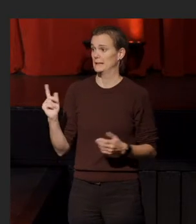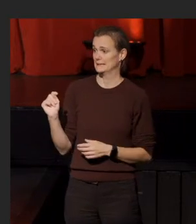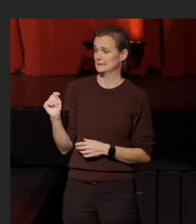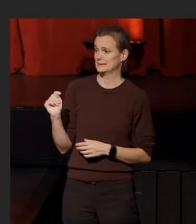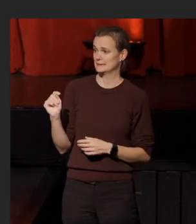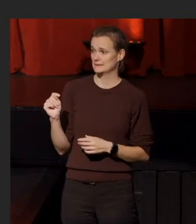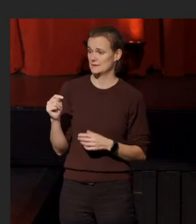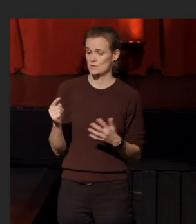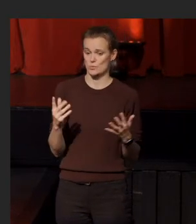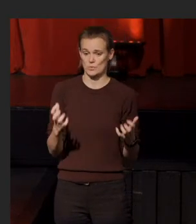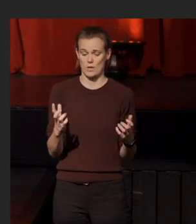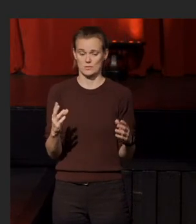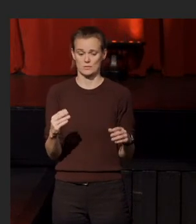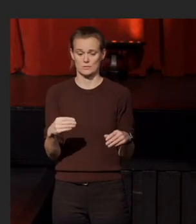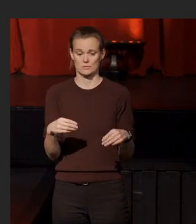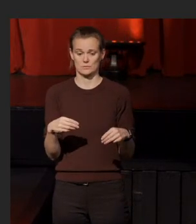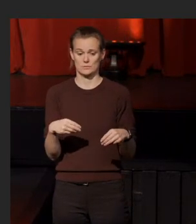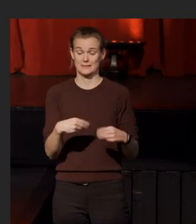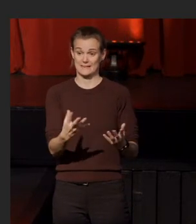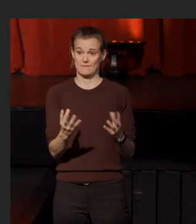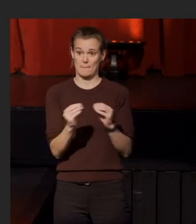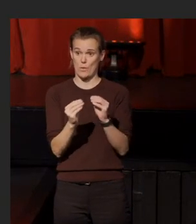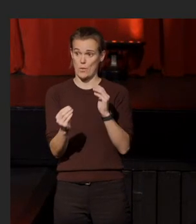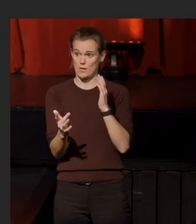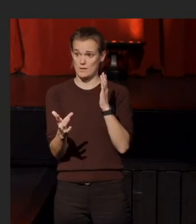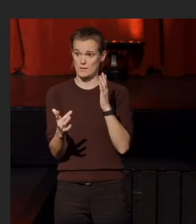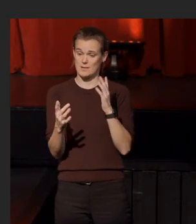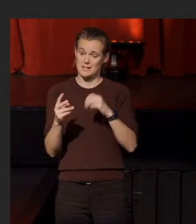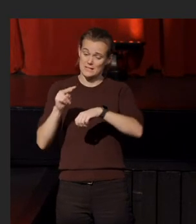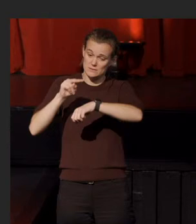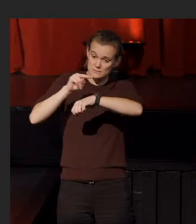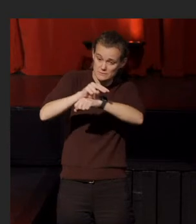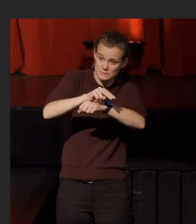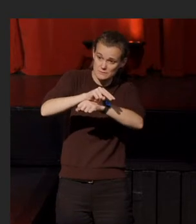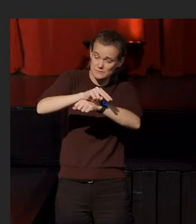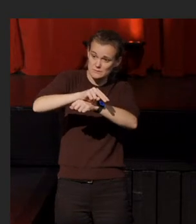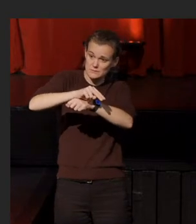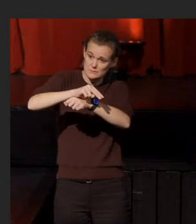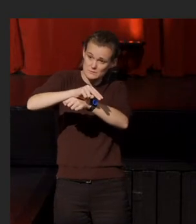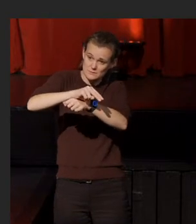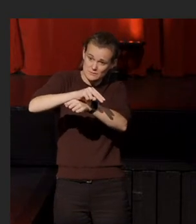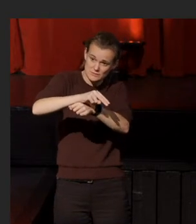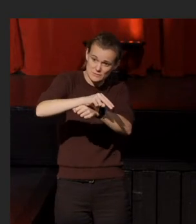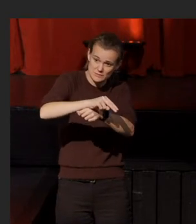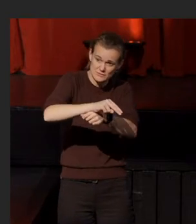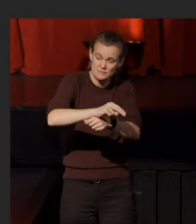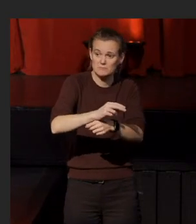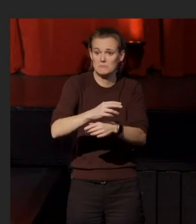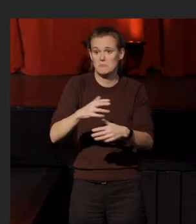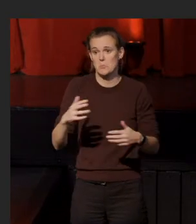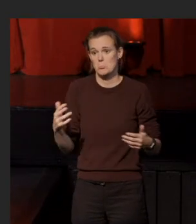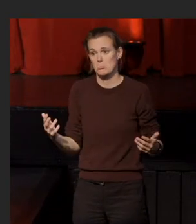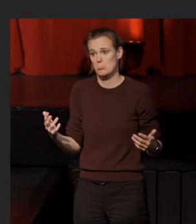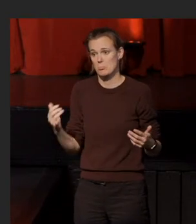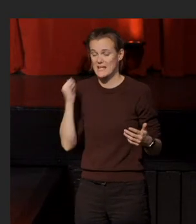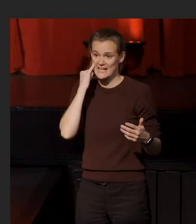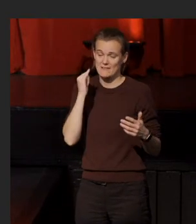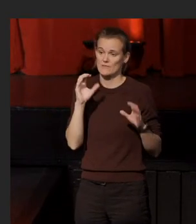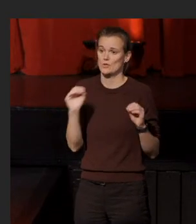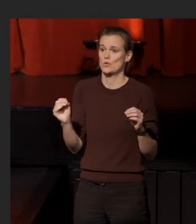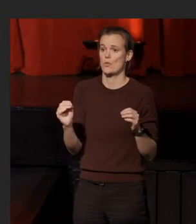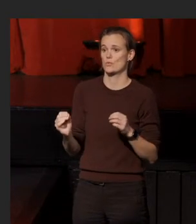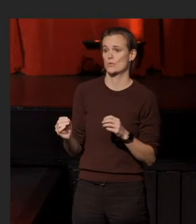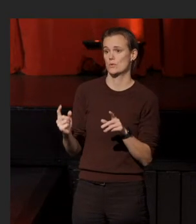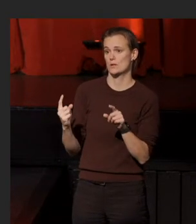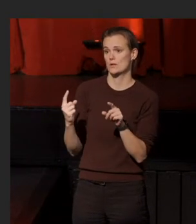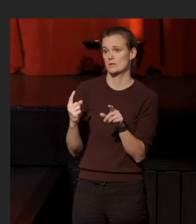supply more technological capabilities of surveillance to state agencies in the absence of proper oversight